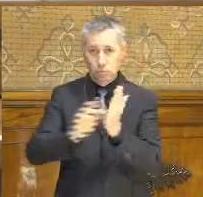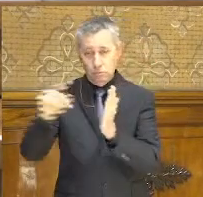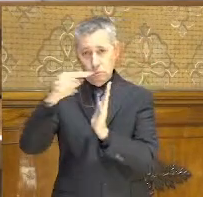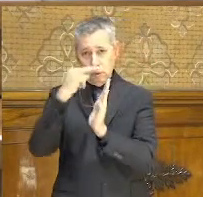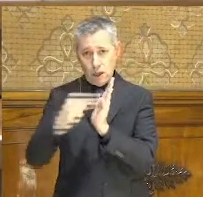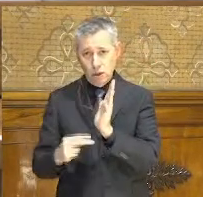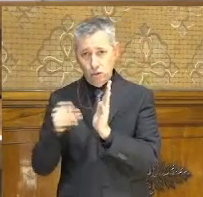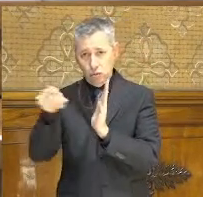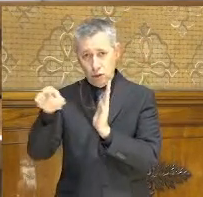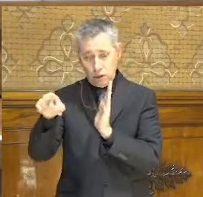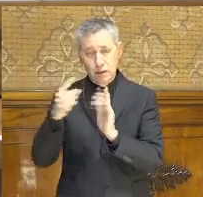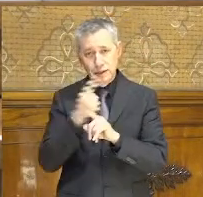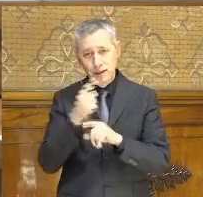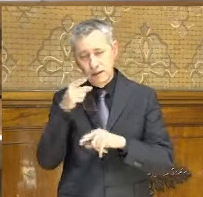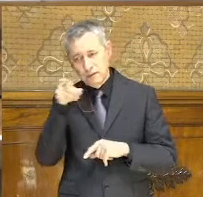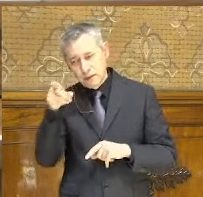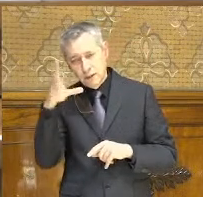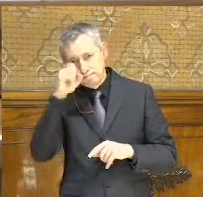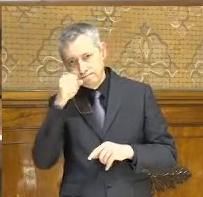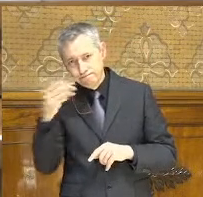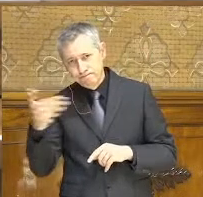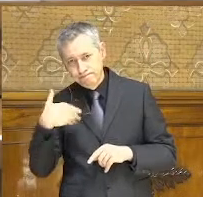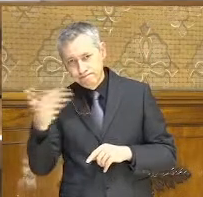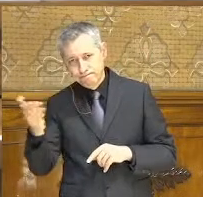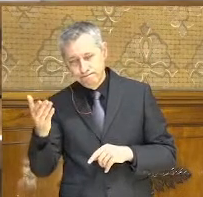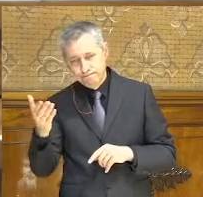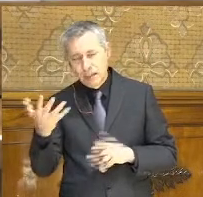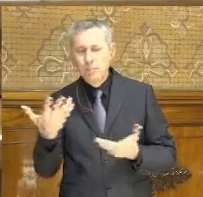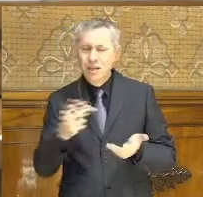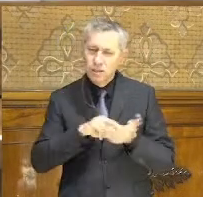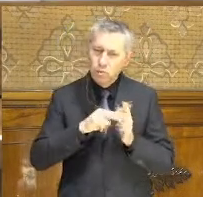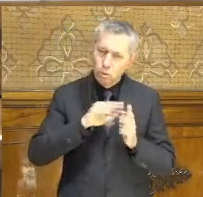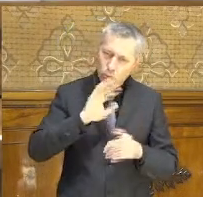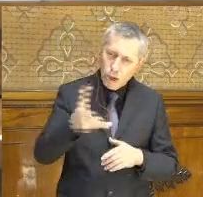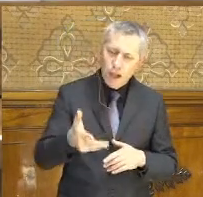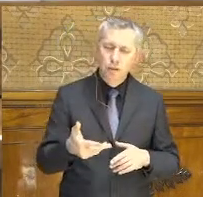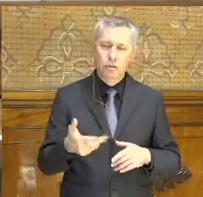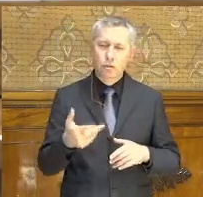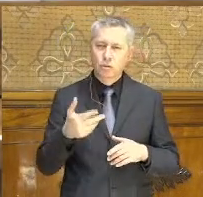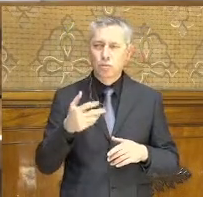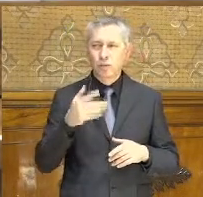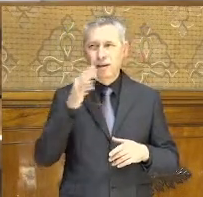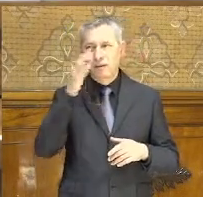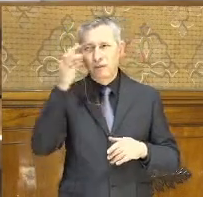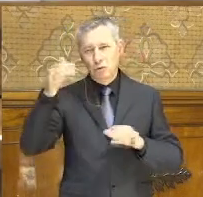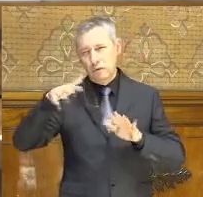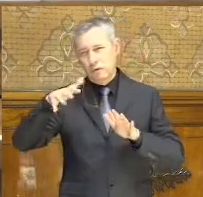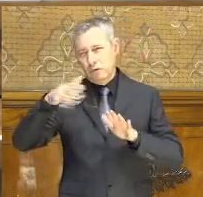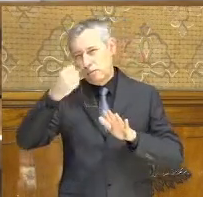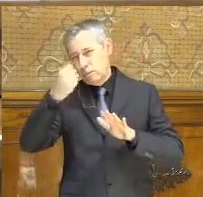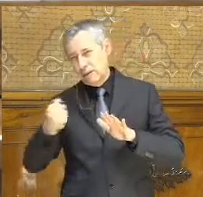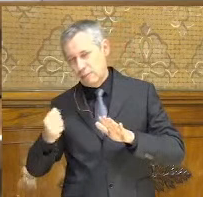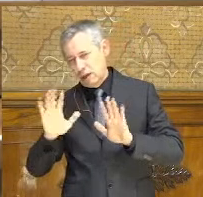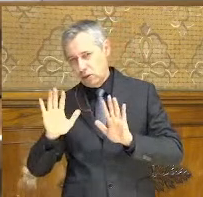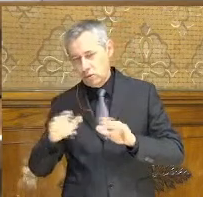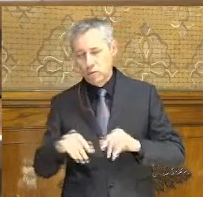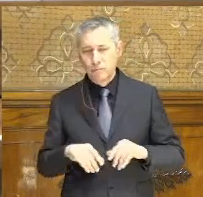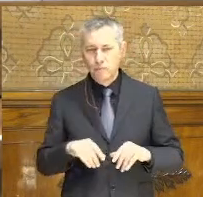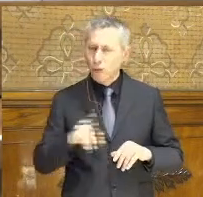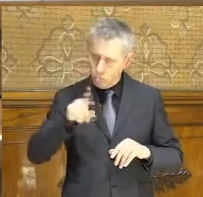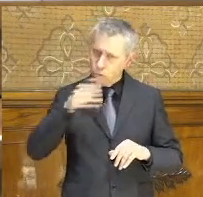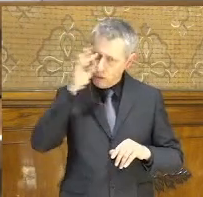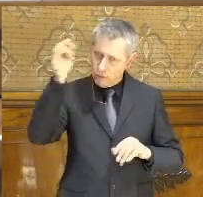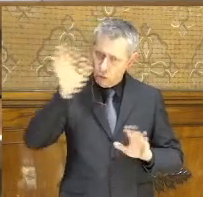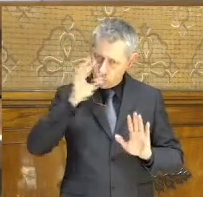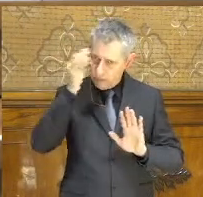problem, which is less philological, and this problem is also philosophical, but I think there's a